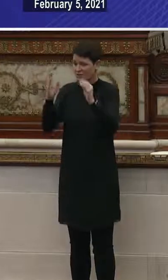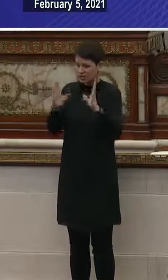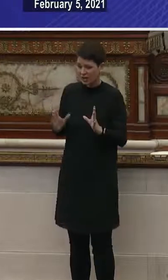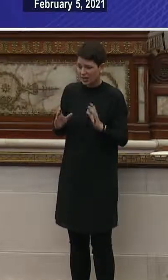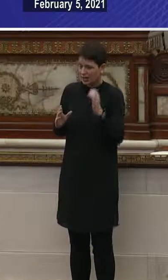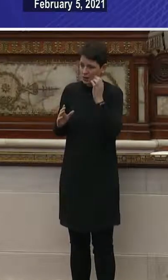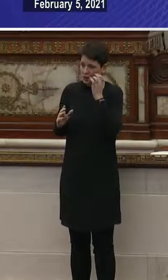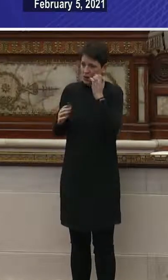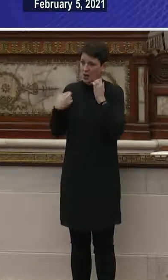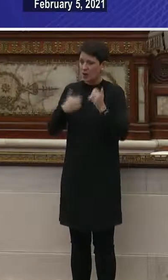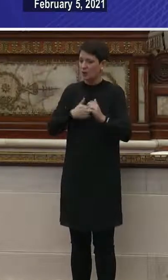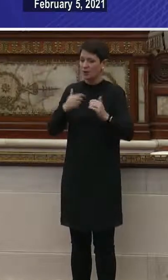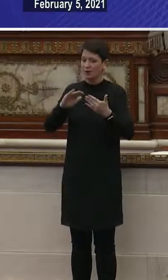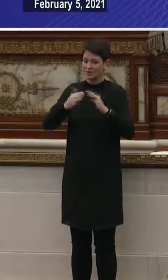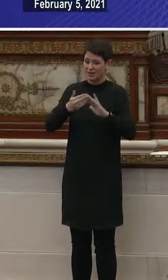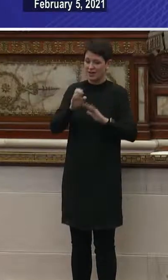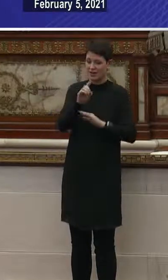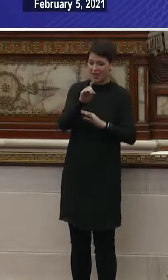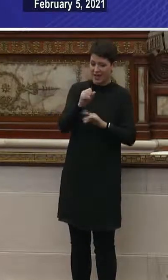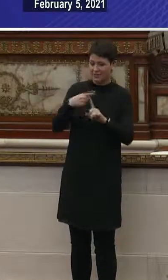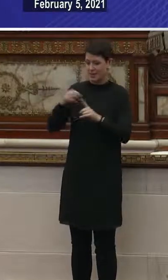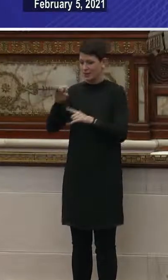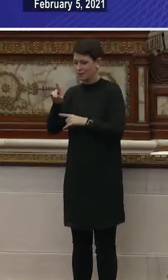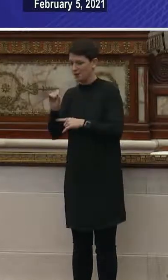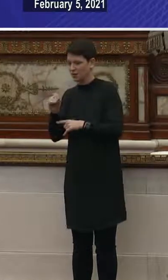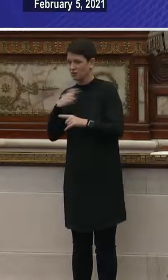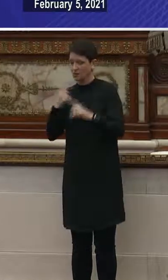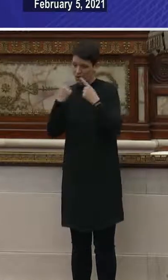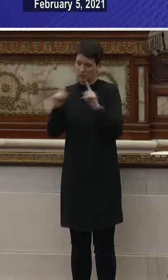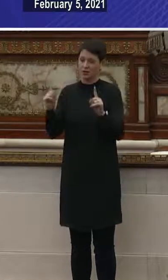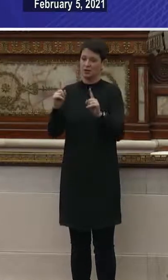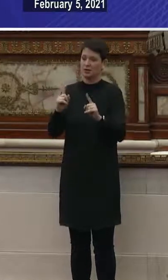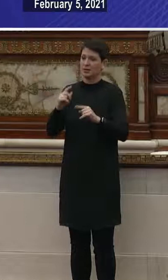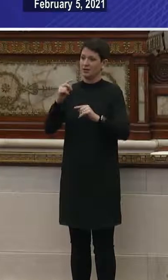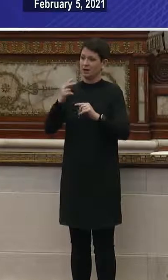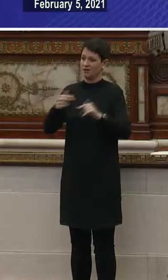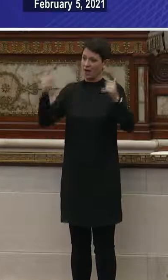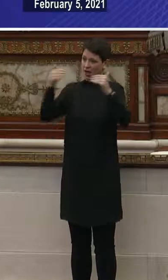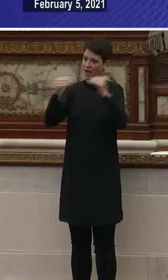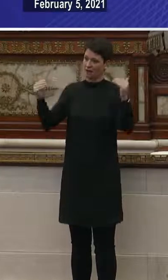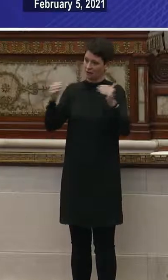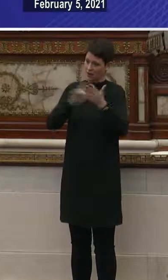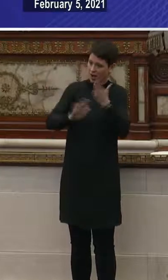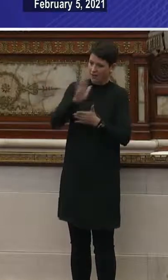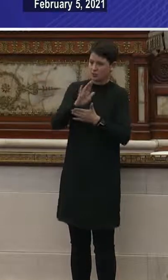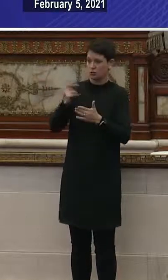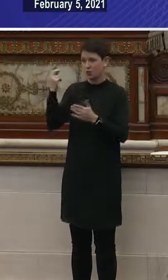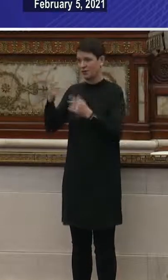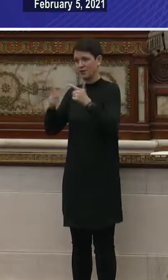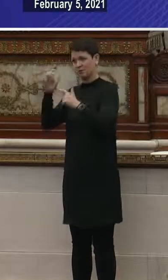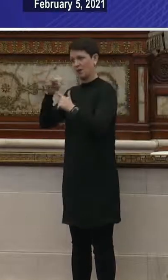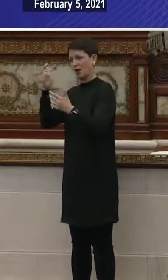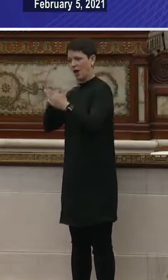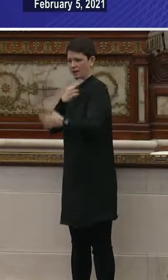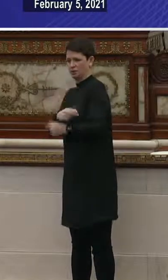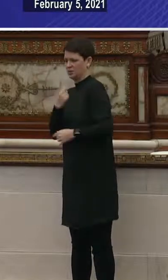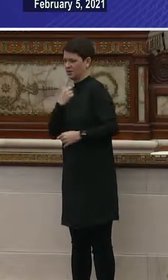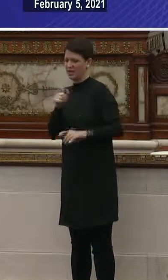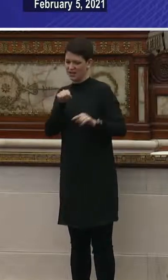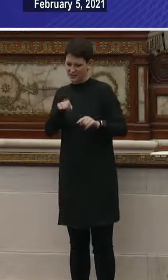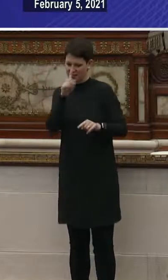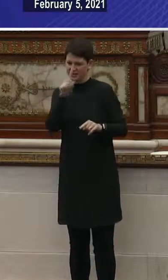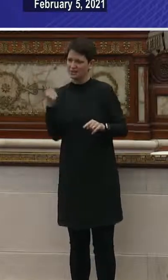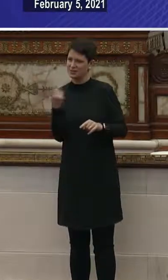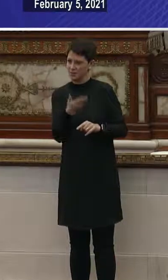We're a city of eds and meds, from one of our renowned institutions of higher learning or one of our hospitals, who said, this